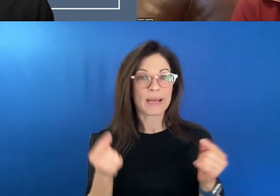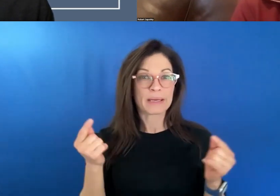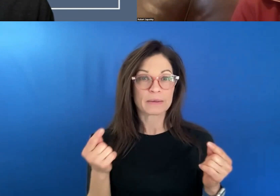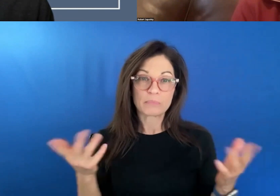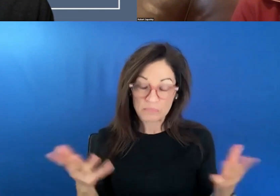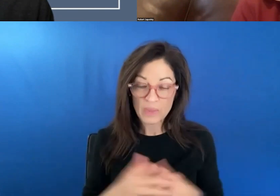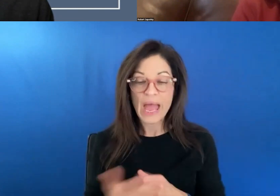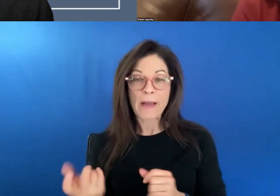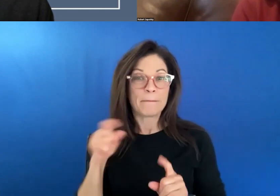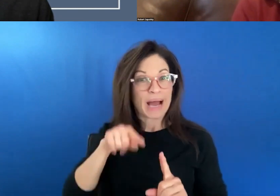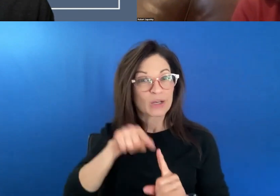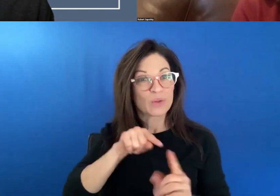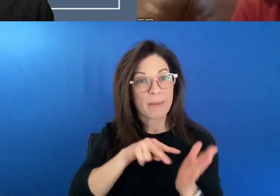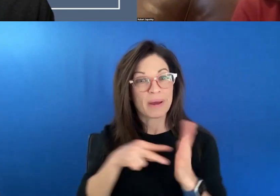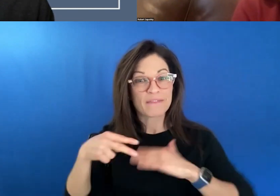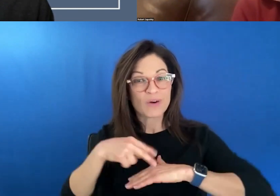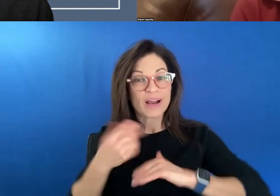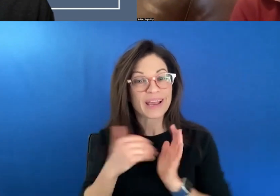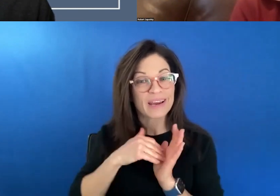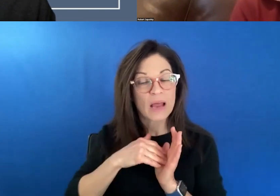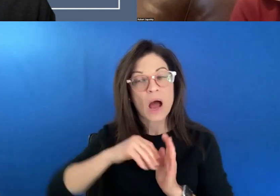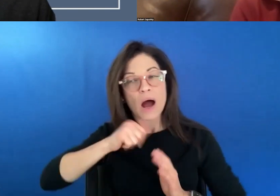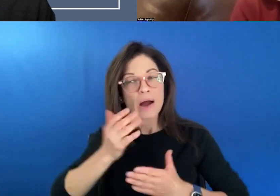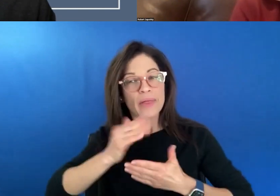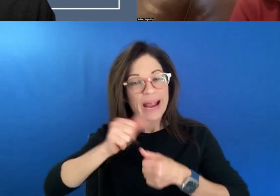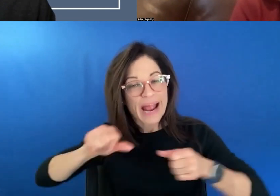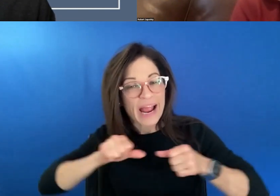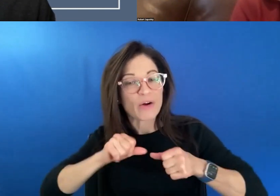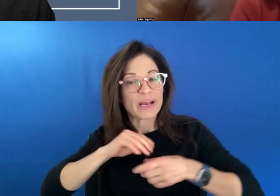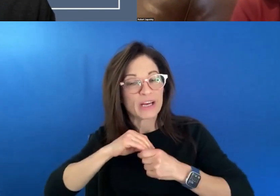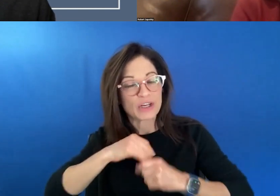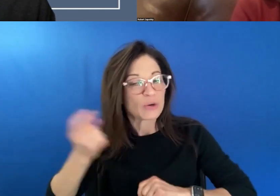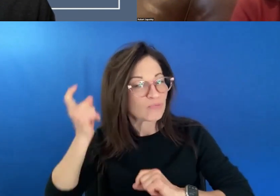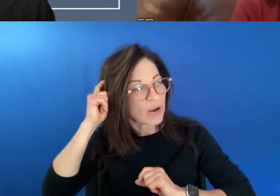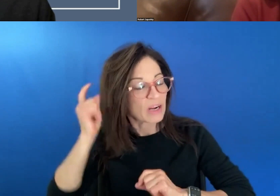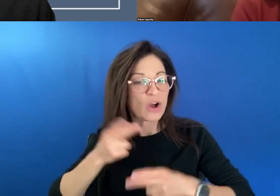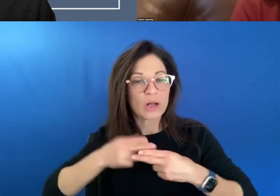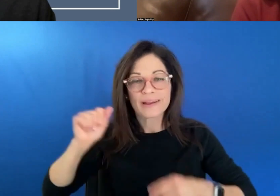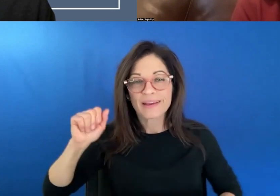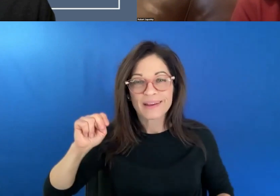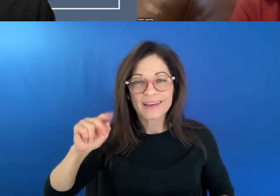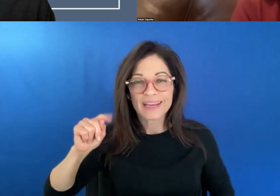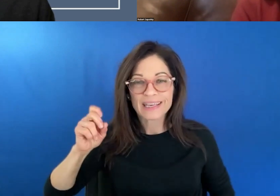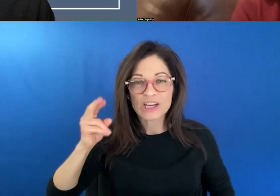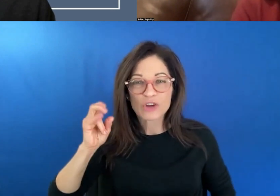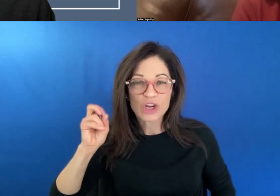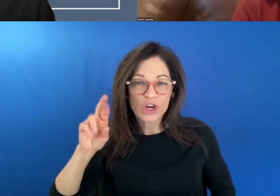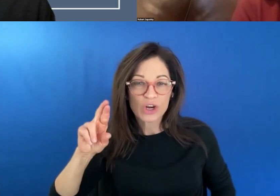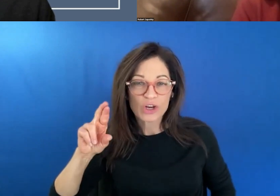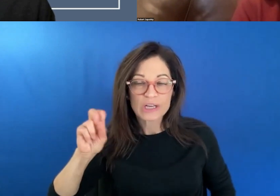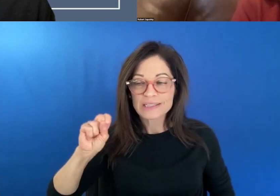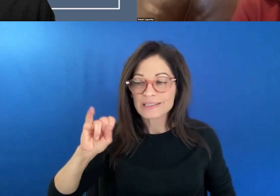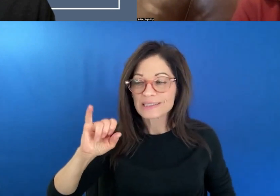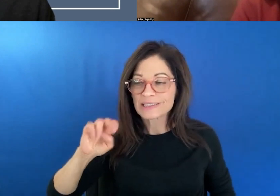to get back to that metaphor stuff, there's another part of your brain. It's called the anterior cingulate. And there's neurons there that could not tell